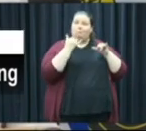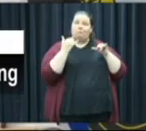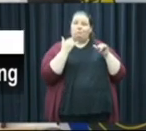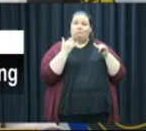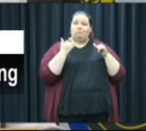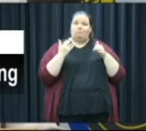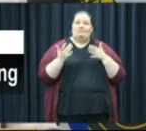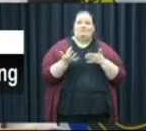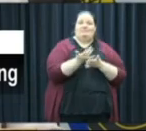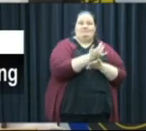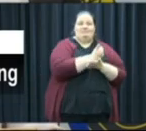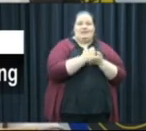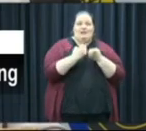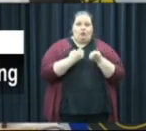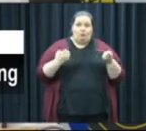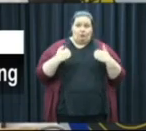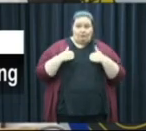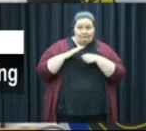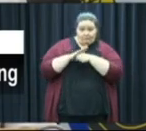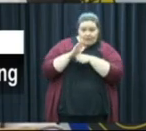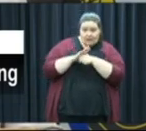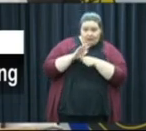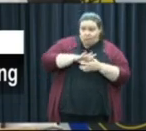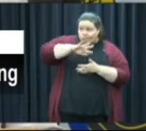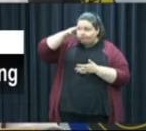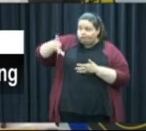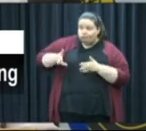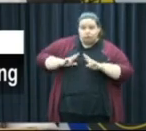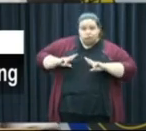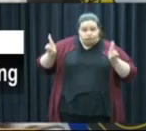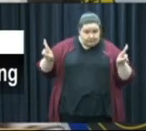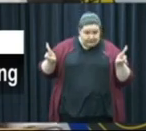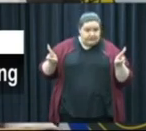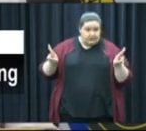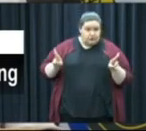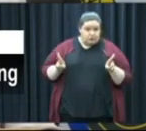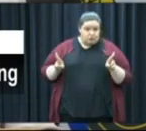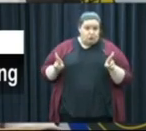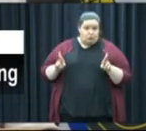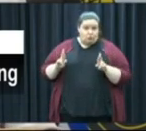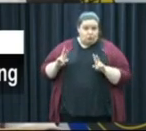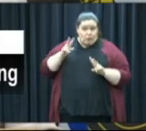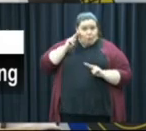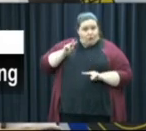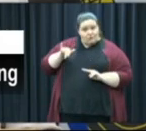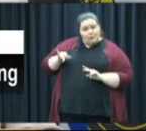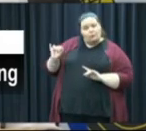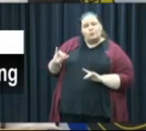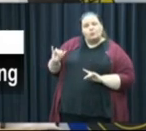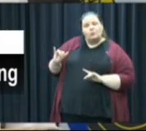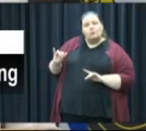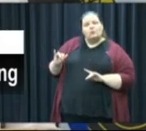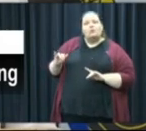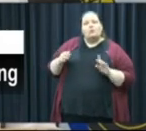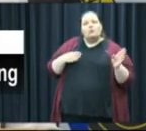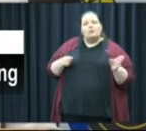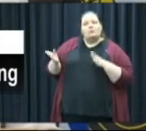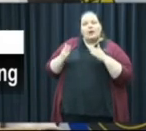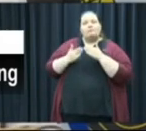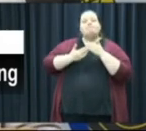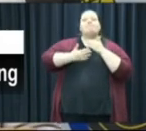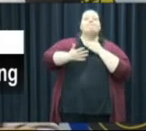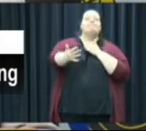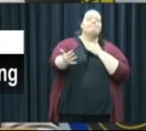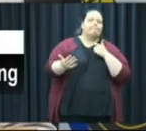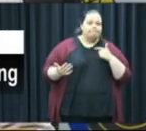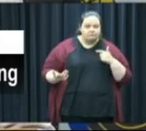procuring equipment and making sure we have stockpiles on hand. And so that has also been taken into account when we're planning what we're doing moving forward. And certainly